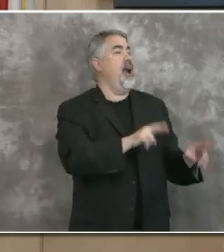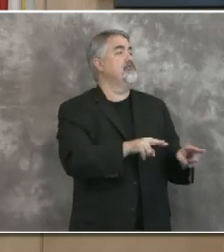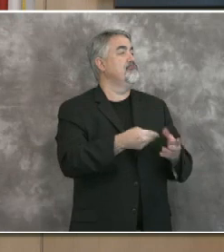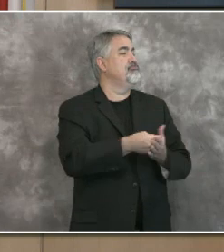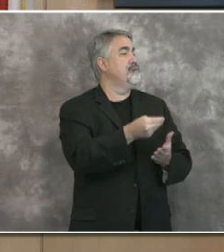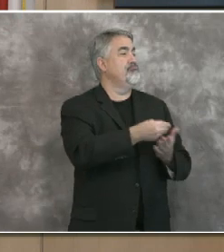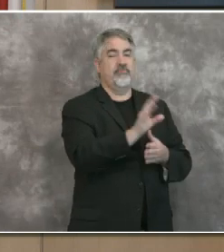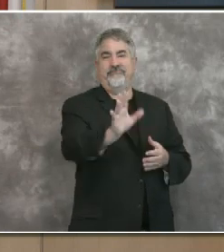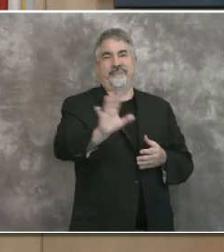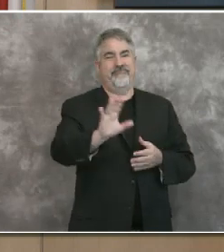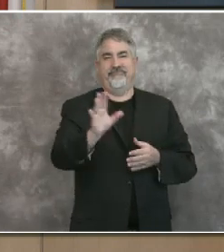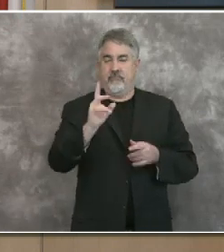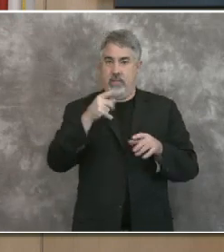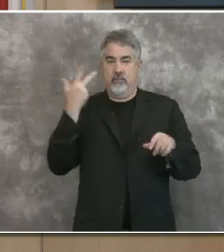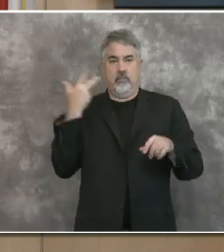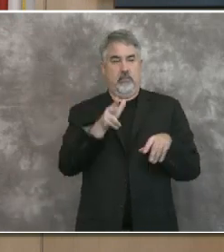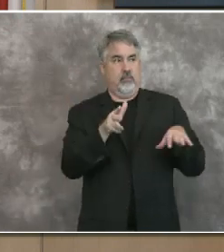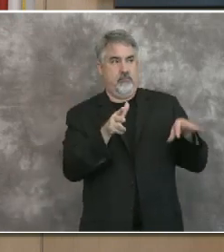just yet.